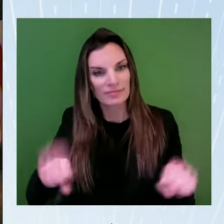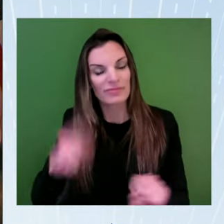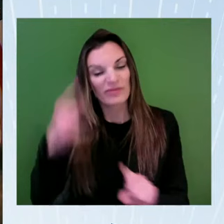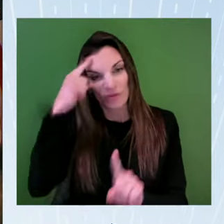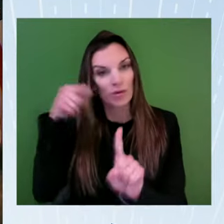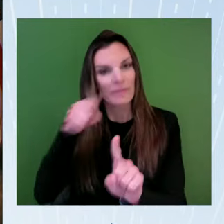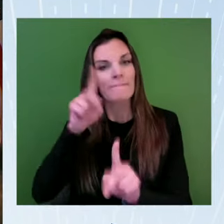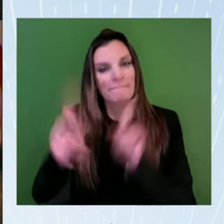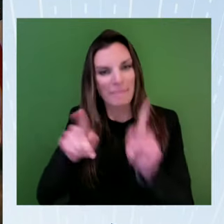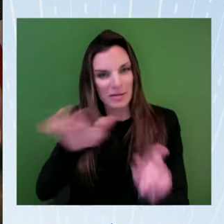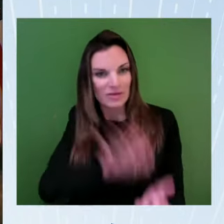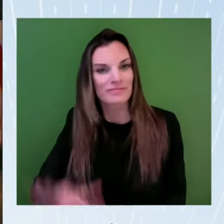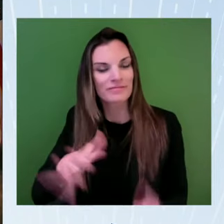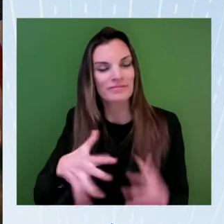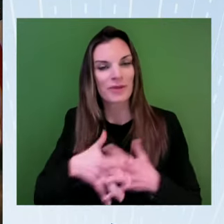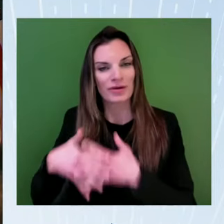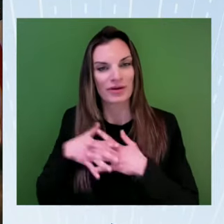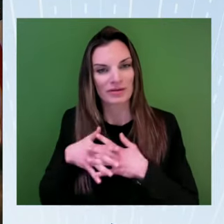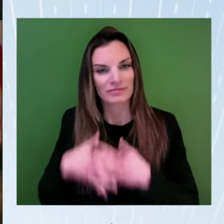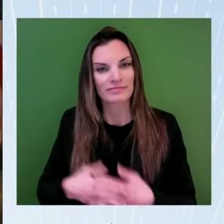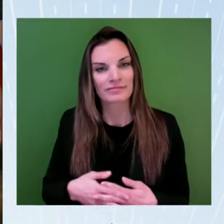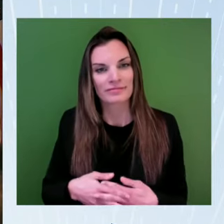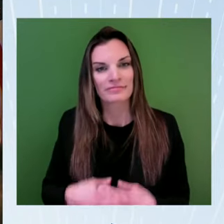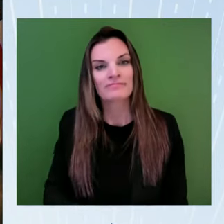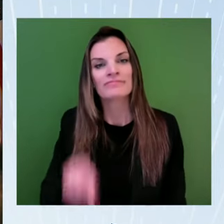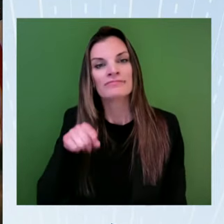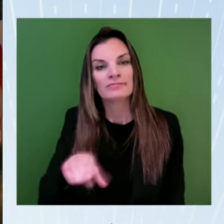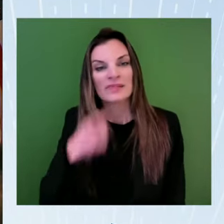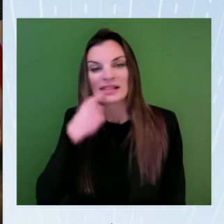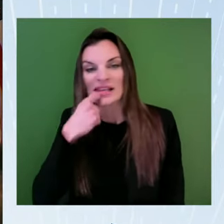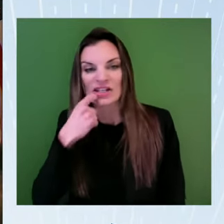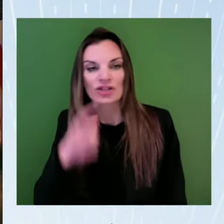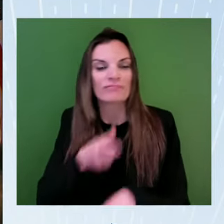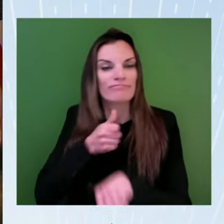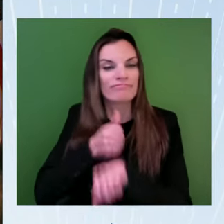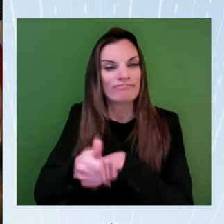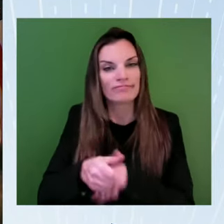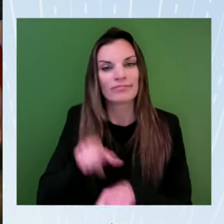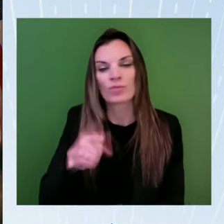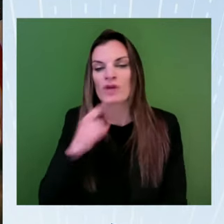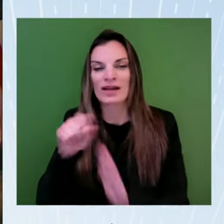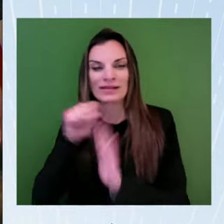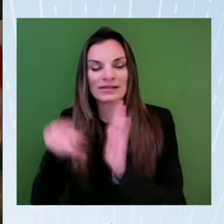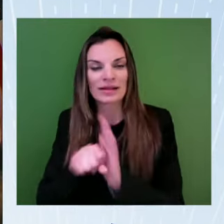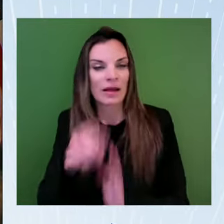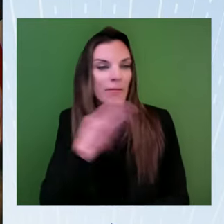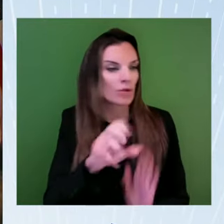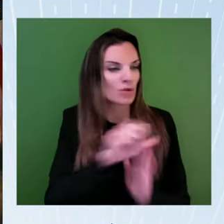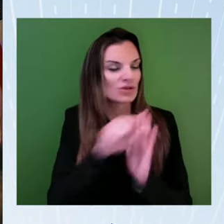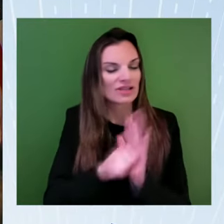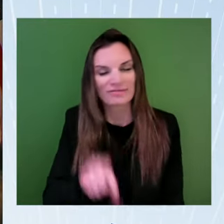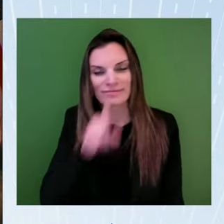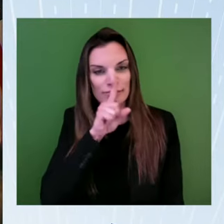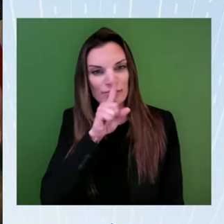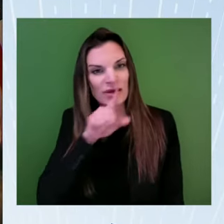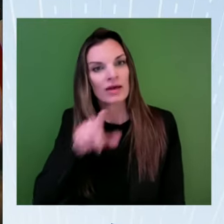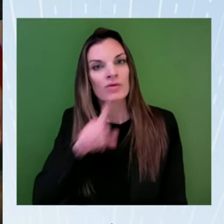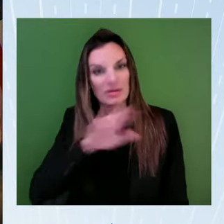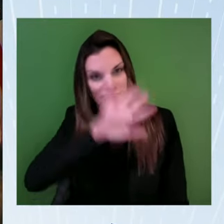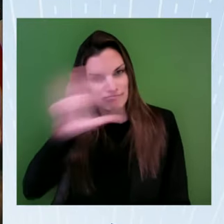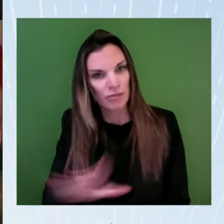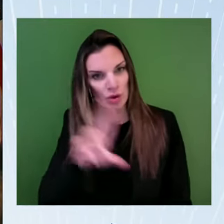Addiction is not a red state problem or a blue state problem. It's America's problem. And we all have to work